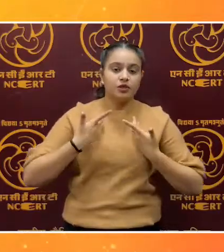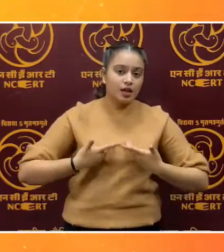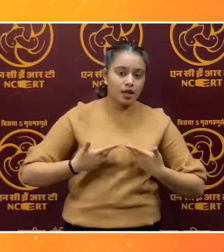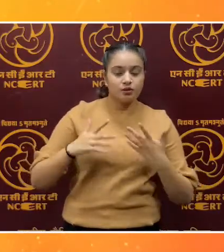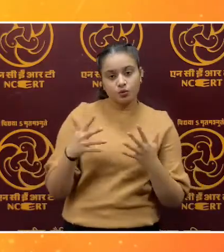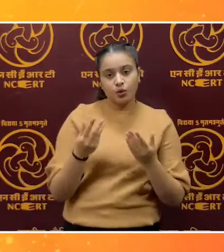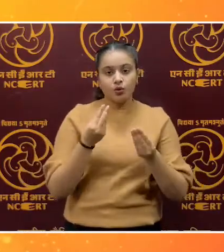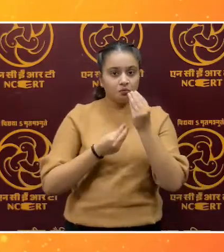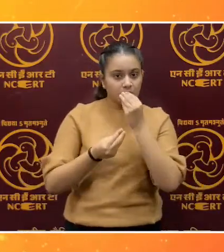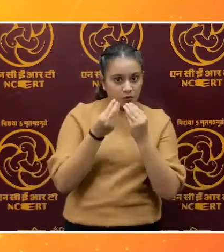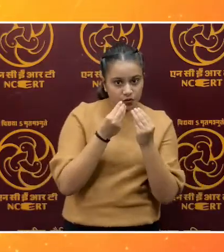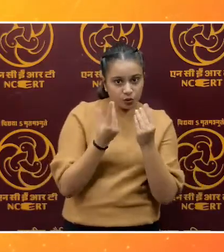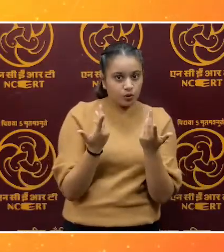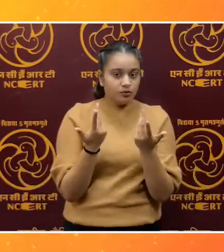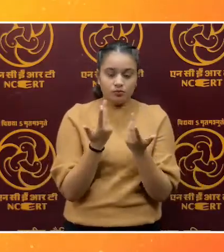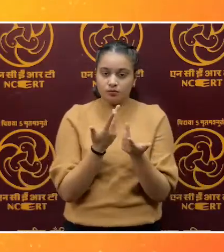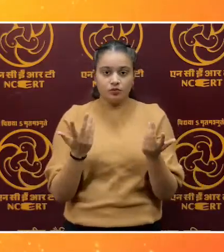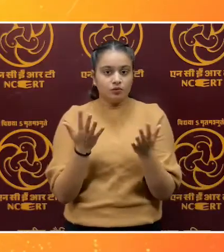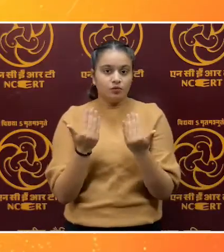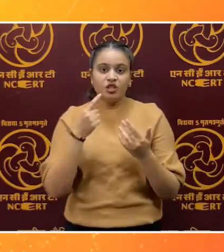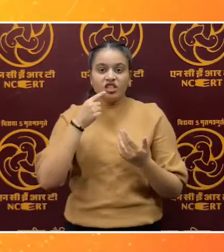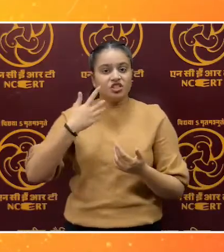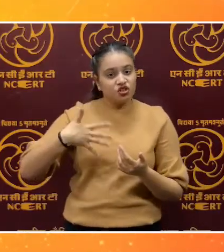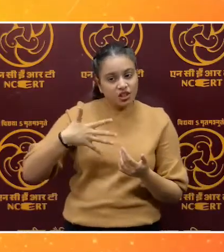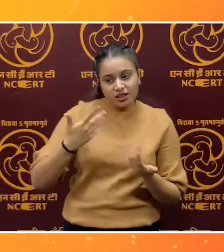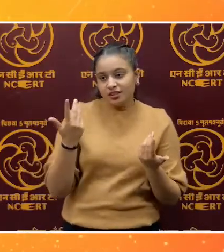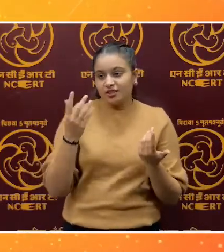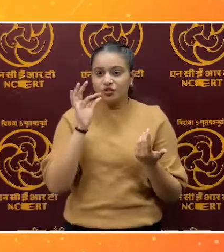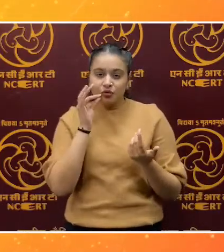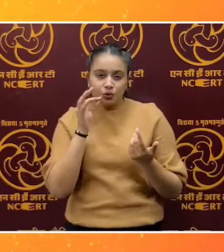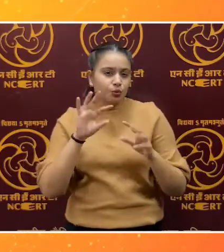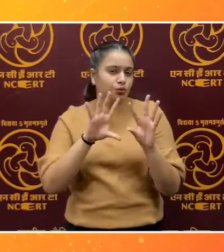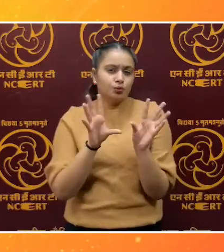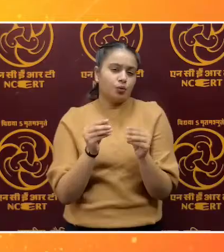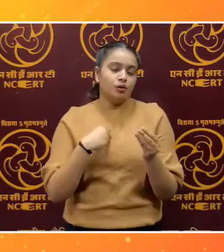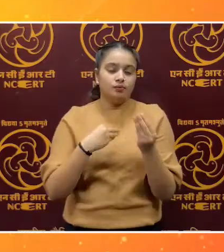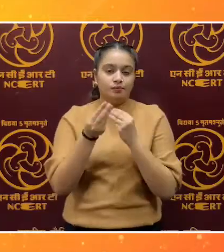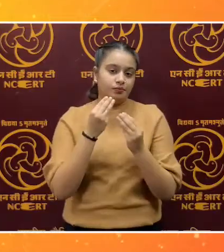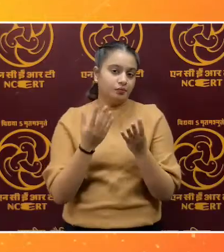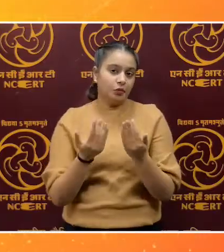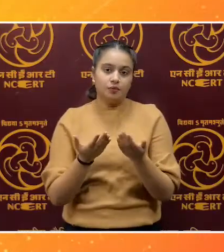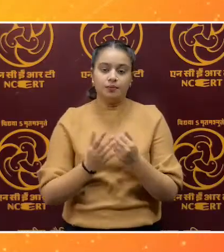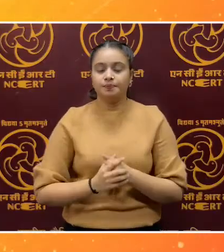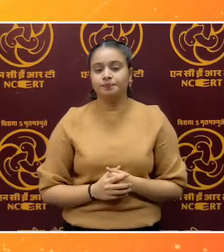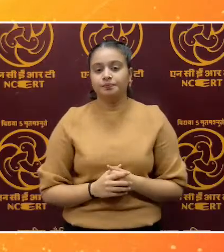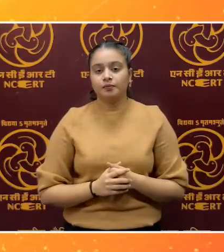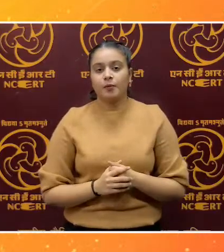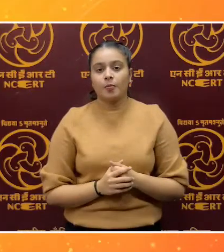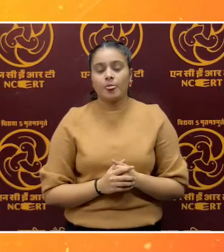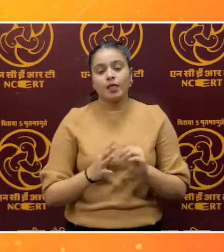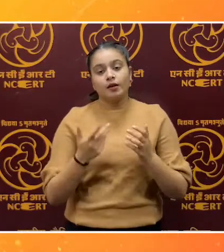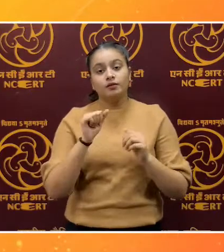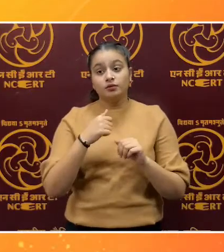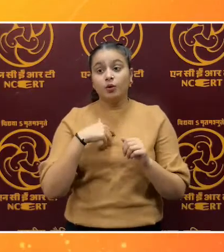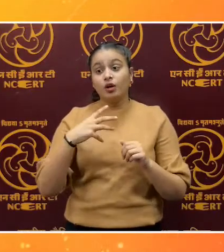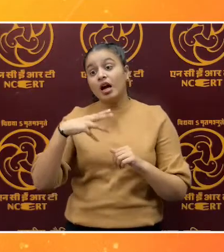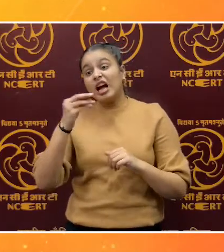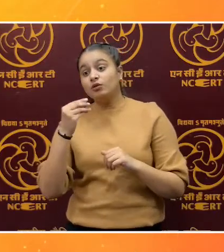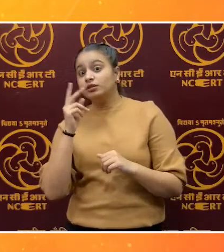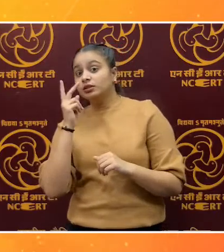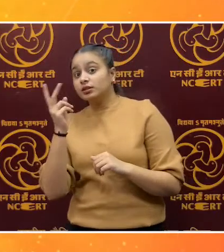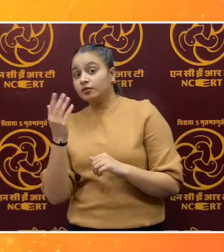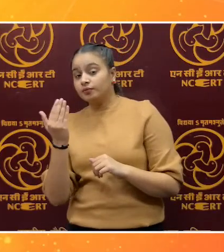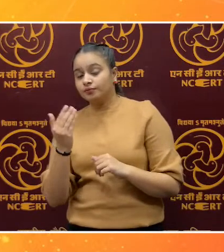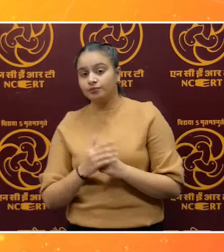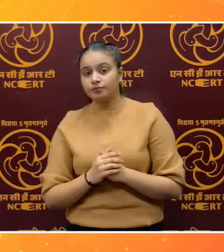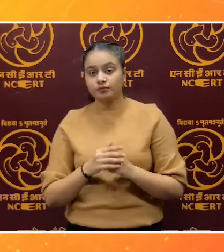they eat their chilies or food or fruits or whatever is offered to them, and they look out. So tender